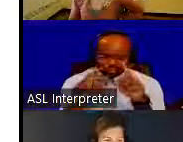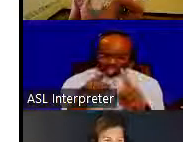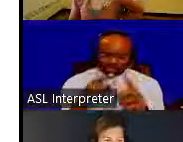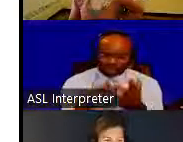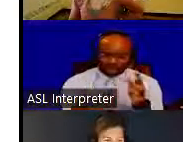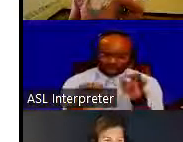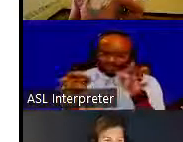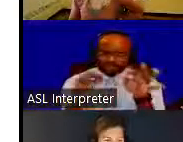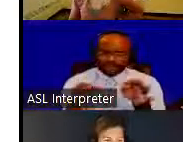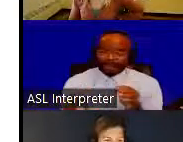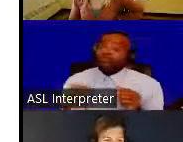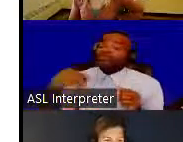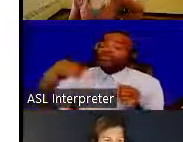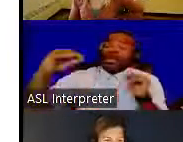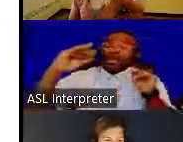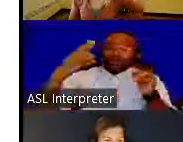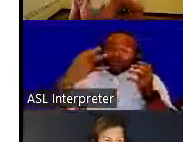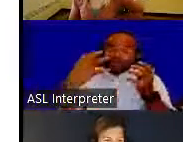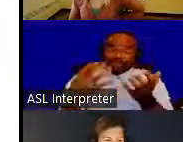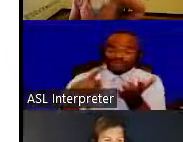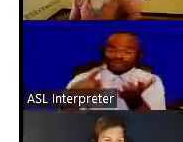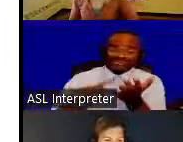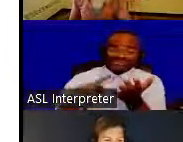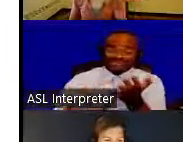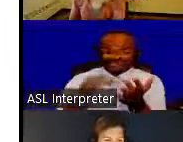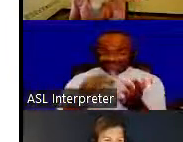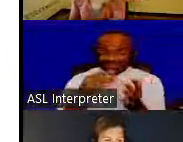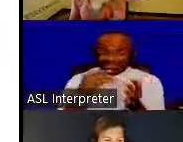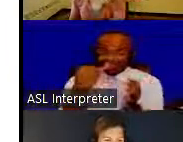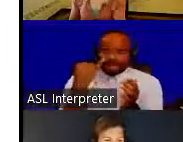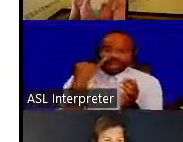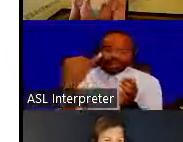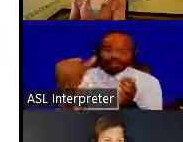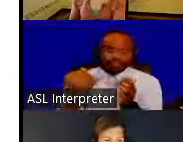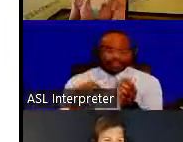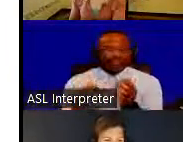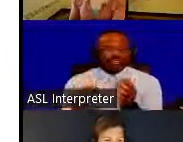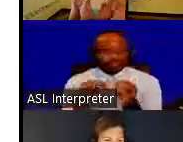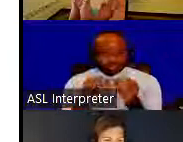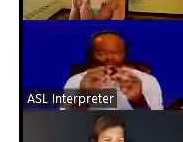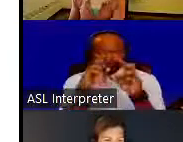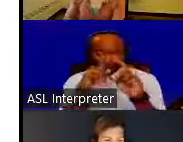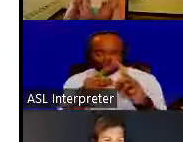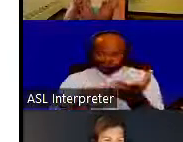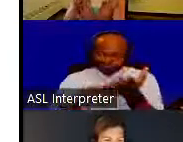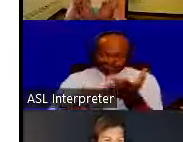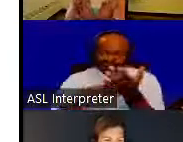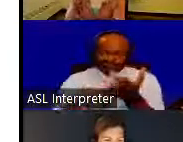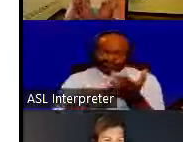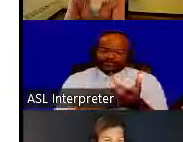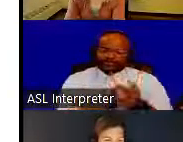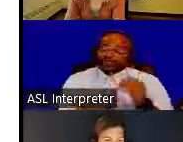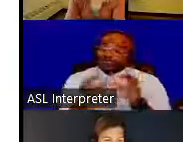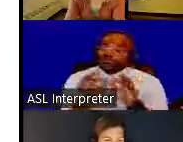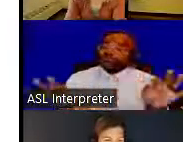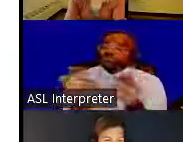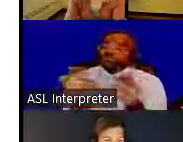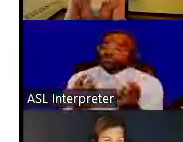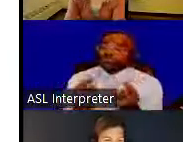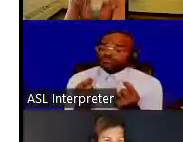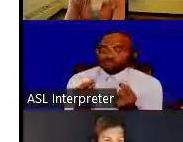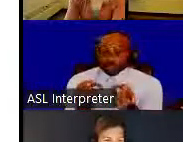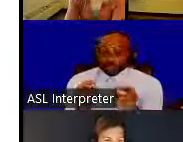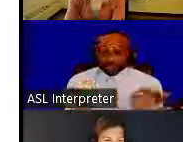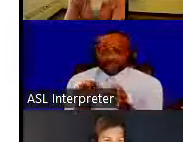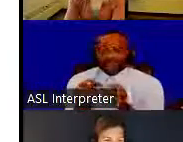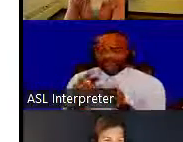whenever you want to go down this road in any rigorous fashion, I think the most important thing is to decide